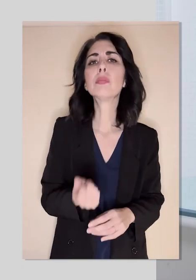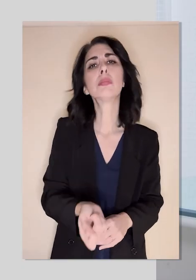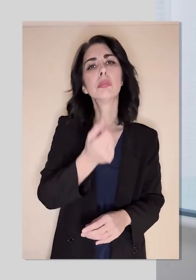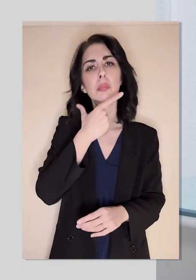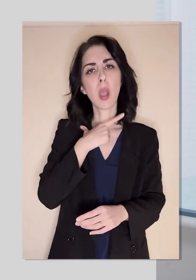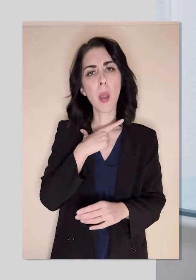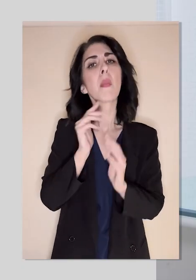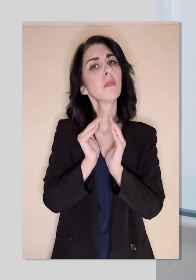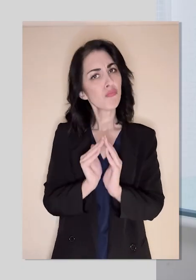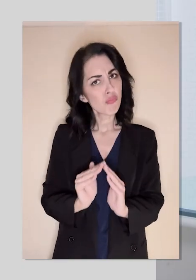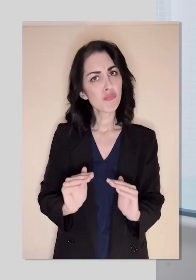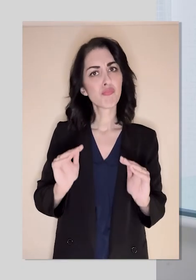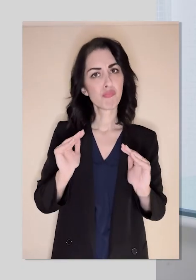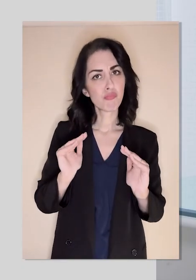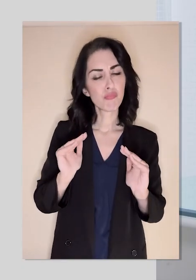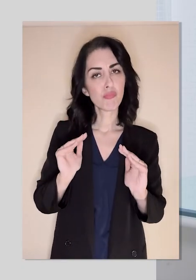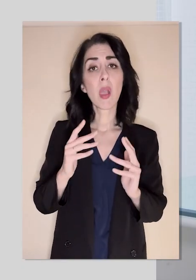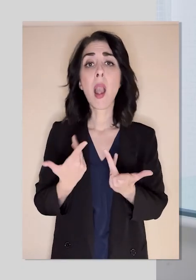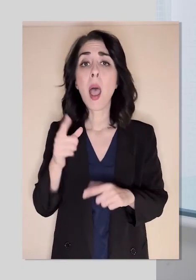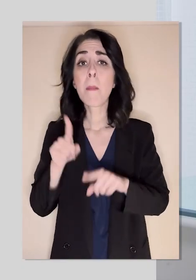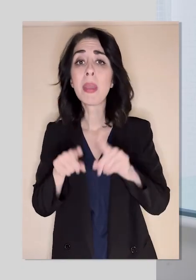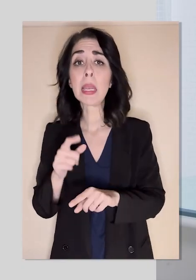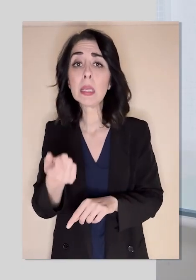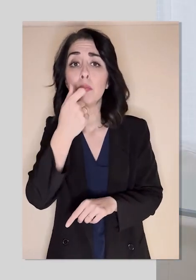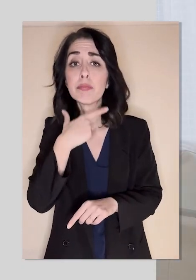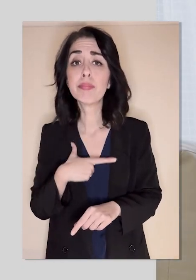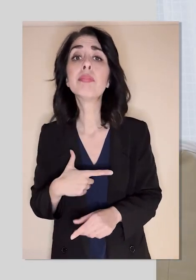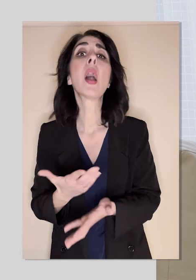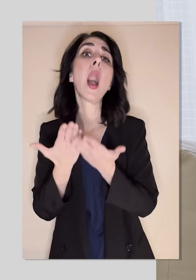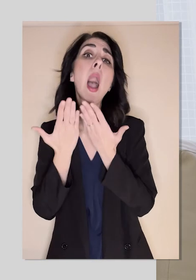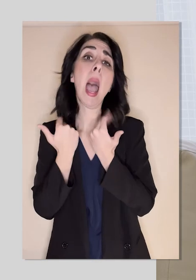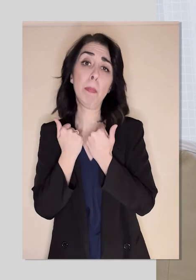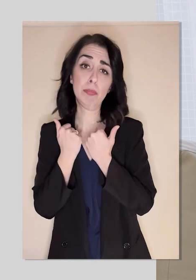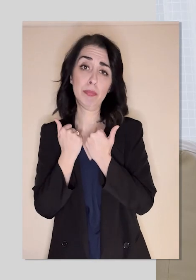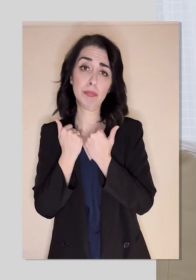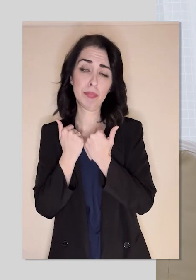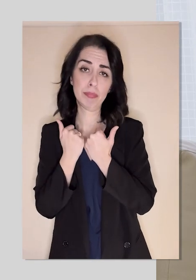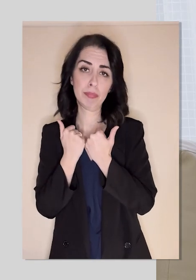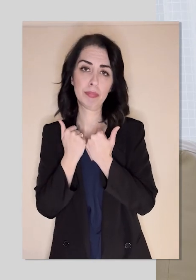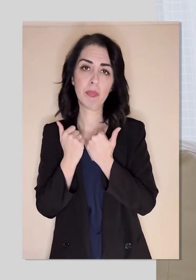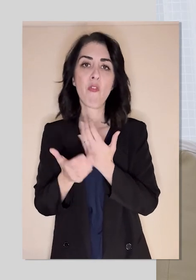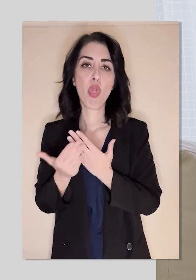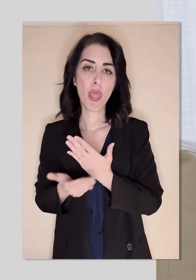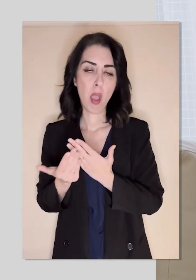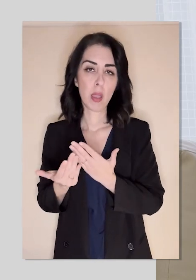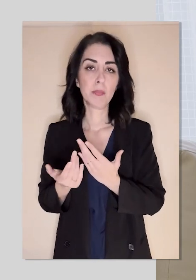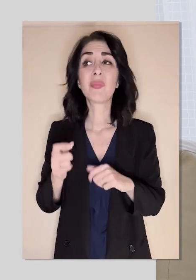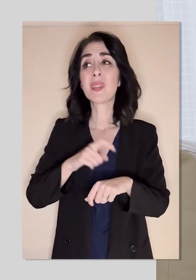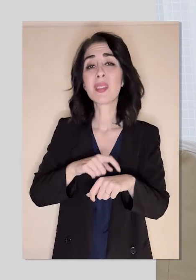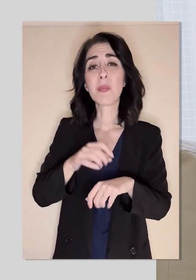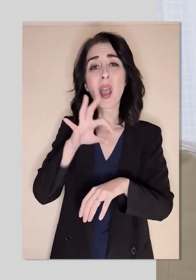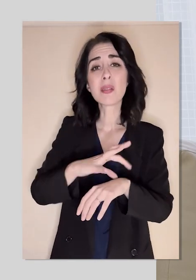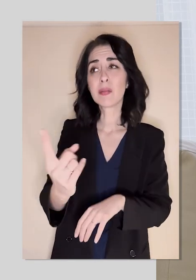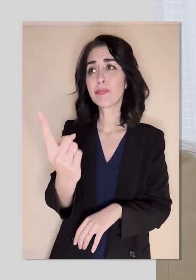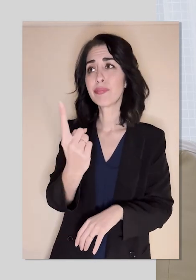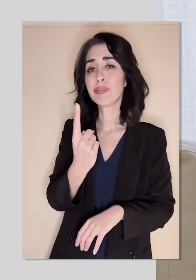people know. And when they come to me and they say they have failed it, I know that the problem is they haven't absorbed